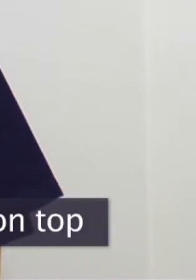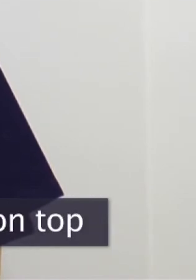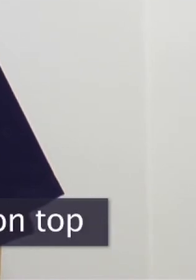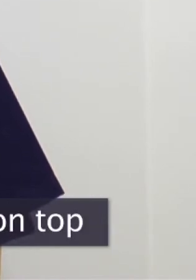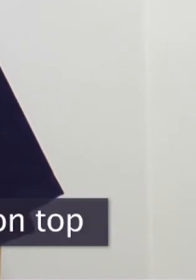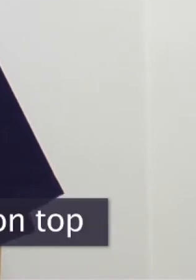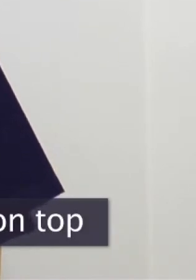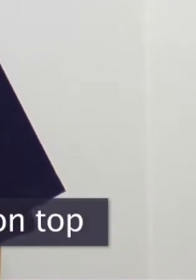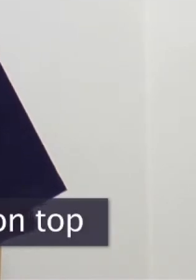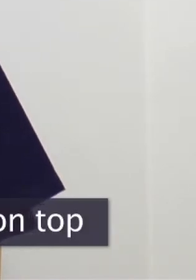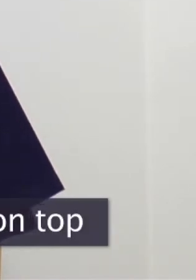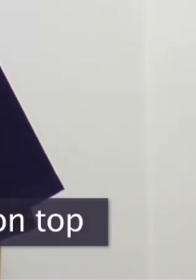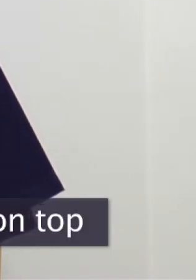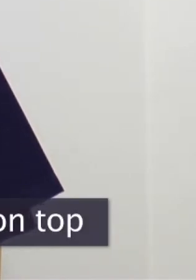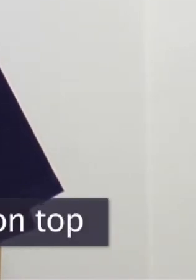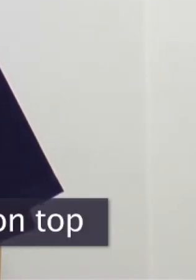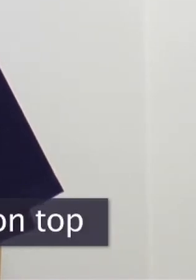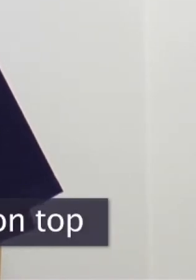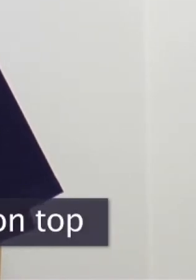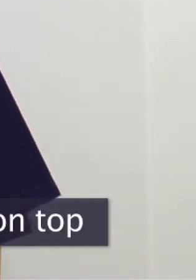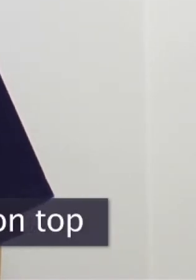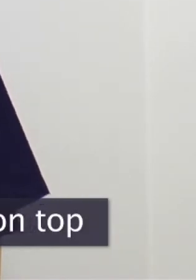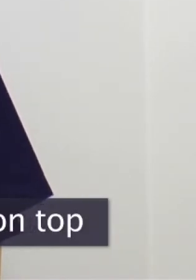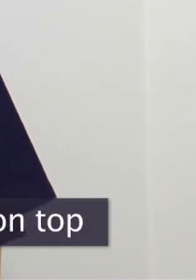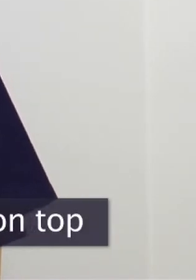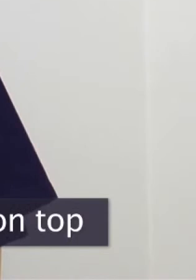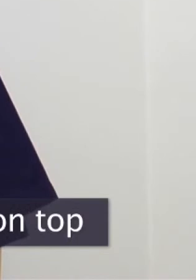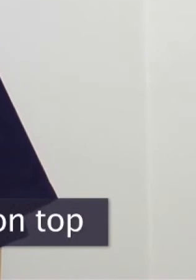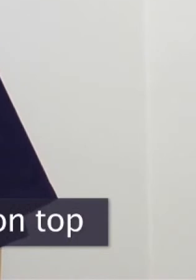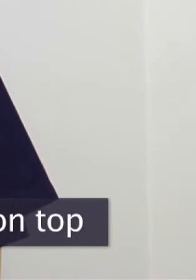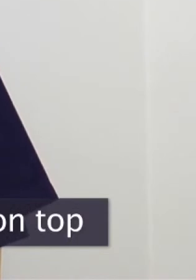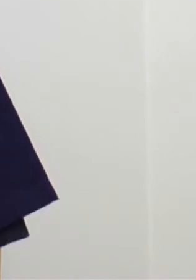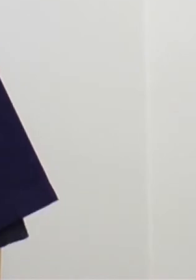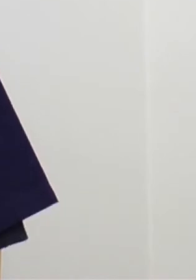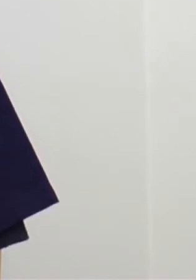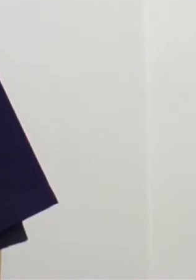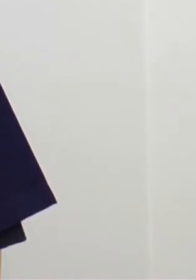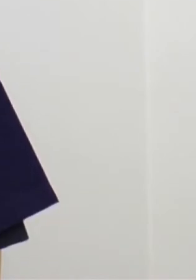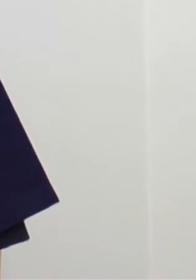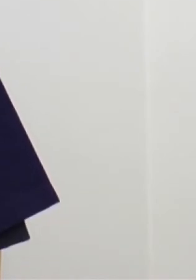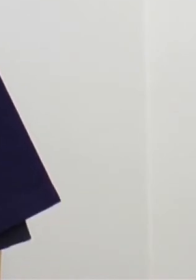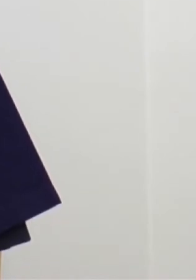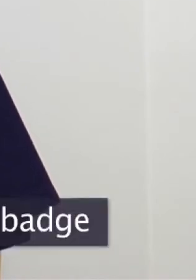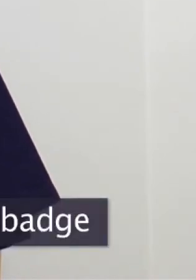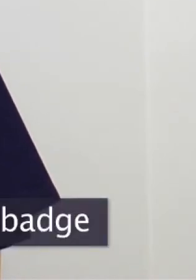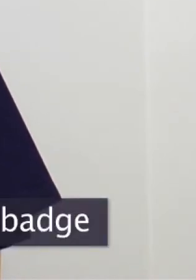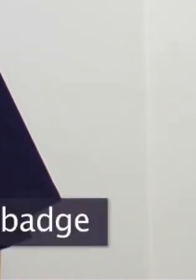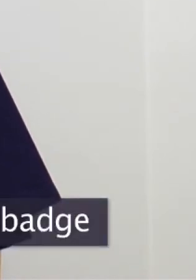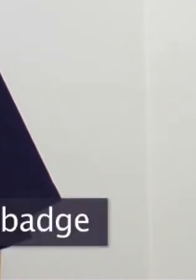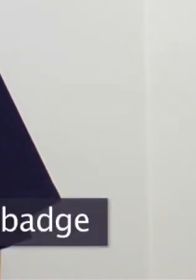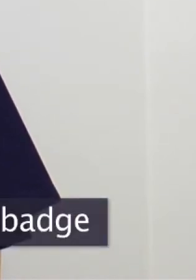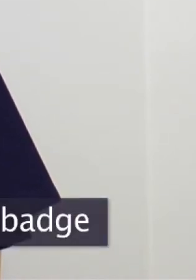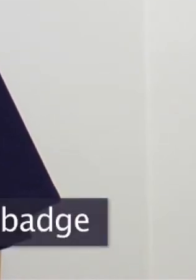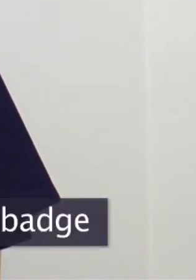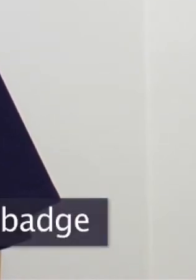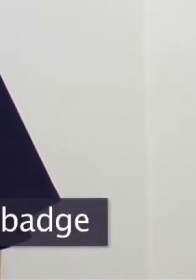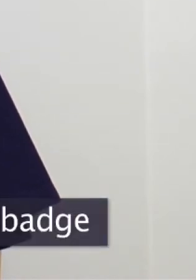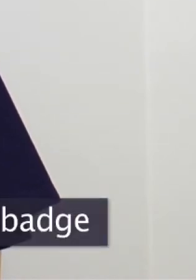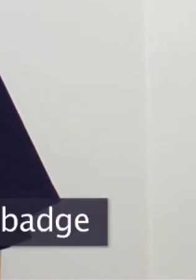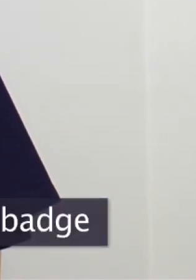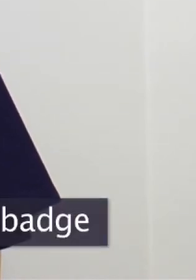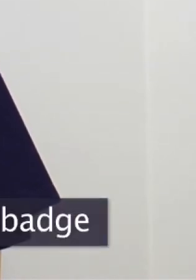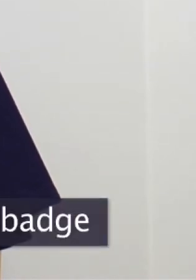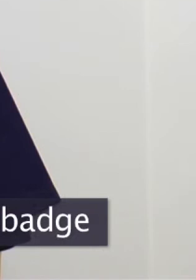to. So I have devised a photograph of myself which I wore on top of my uniform. Now most of us, as we go around